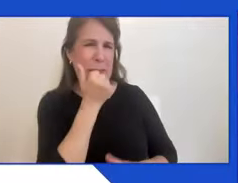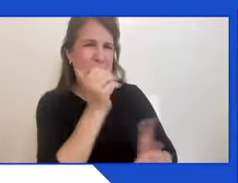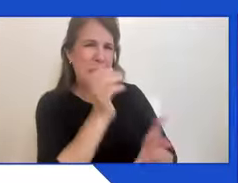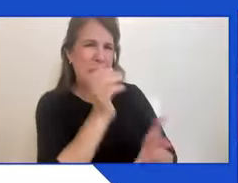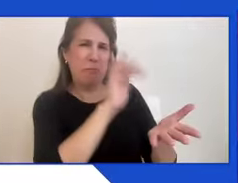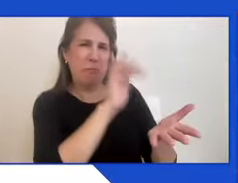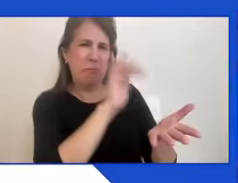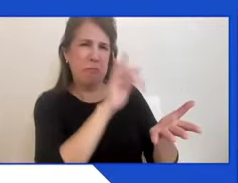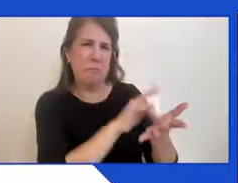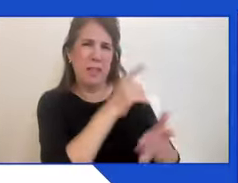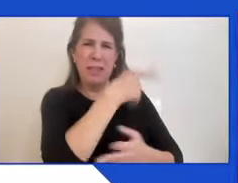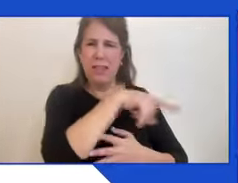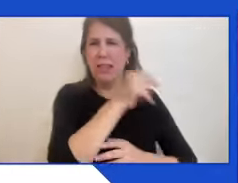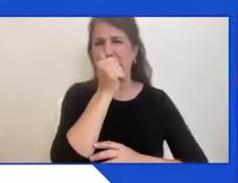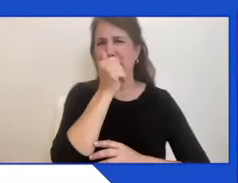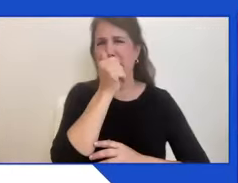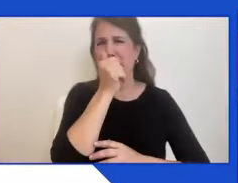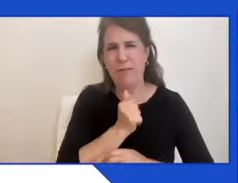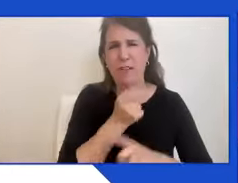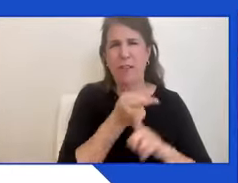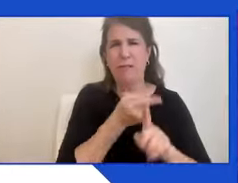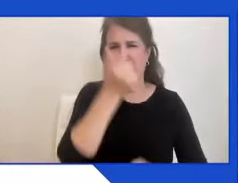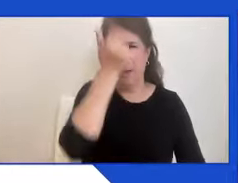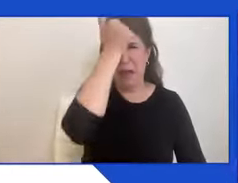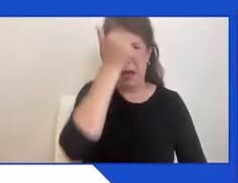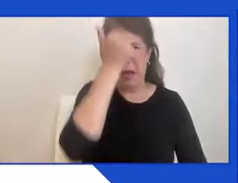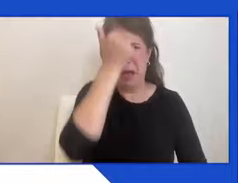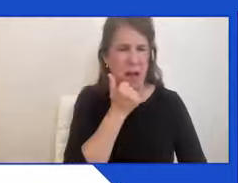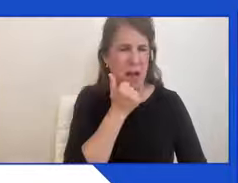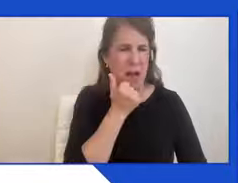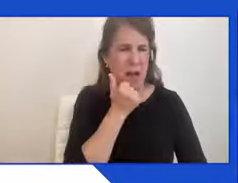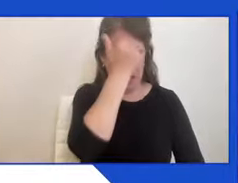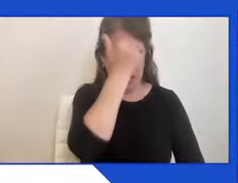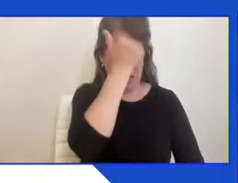Hamas to further Hamas's savage agenda.